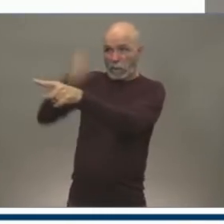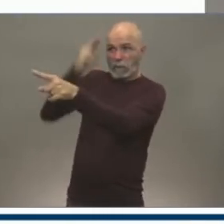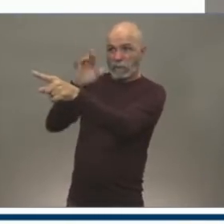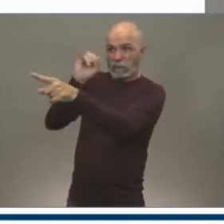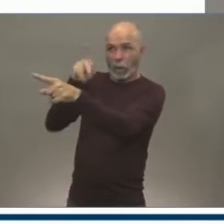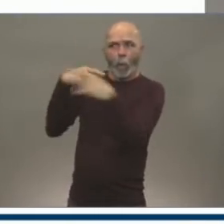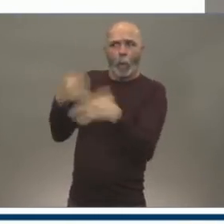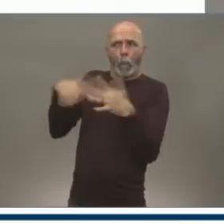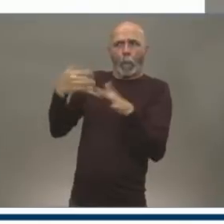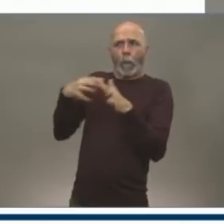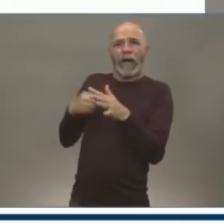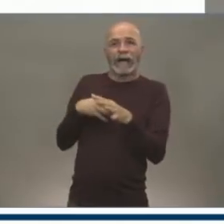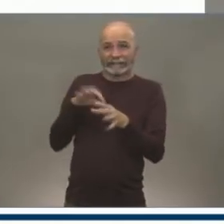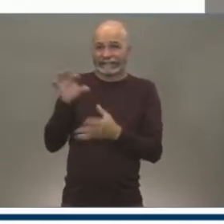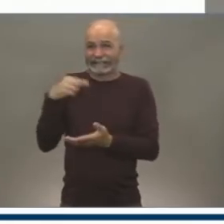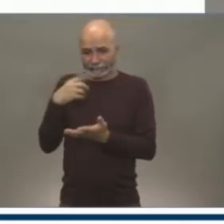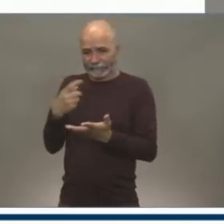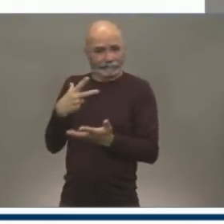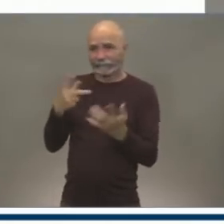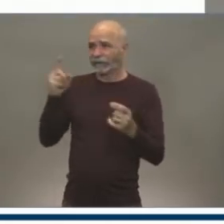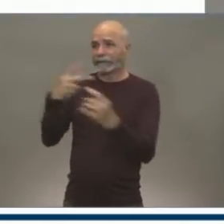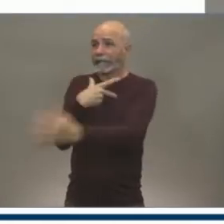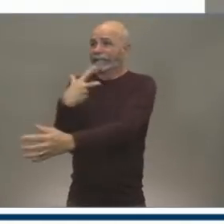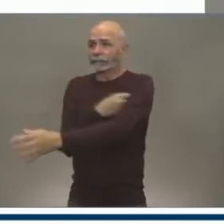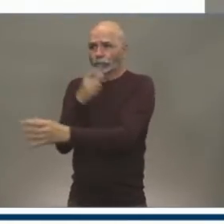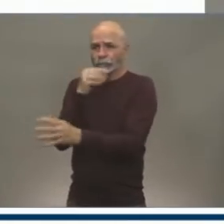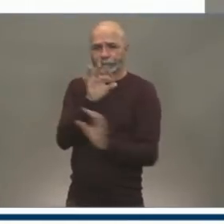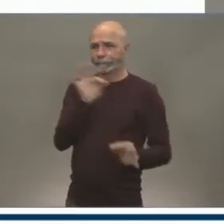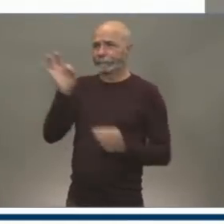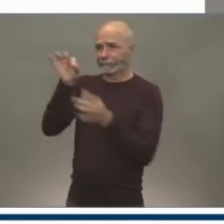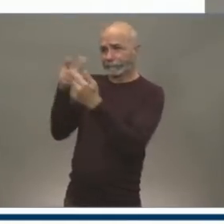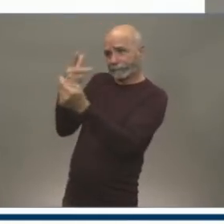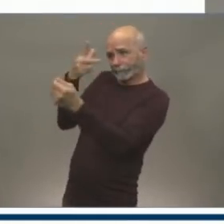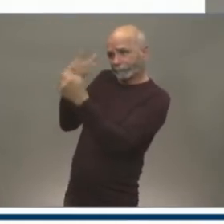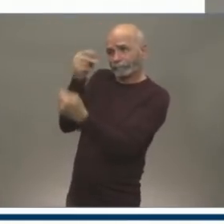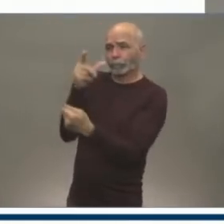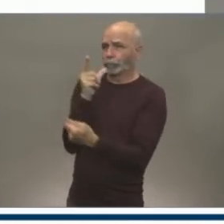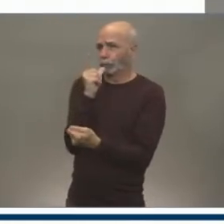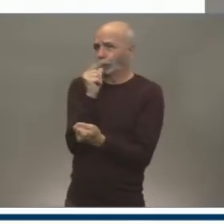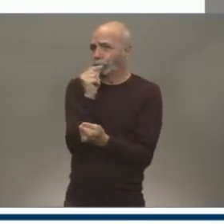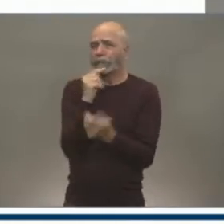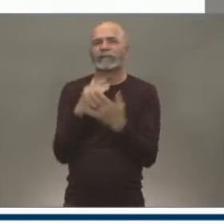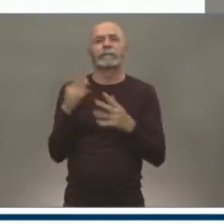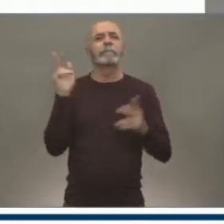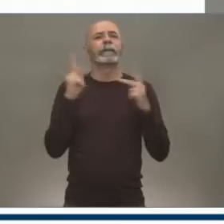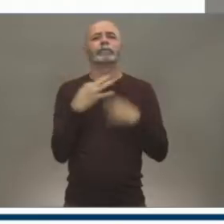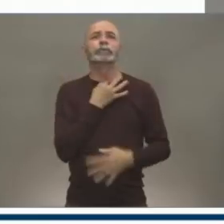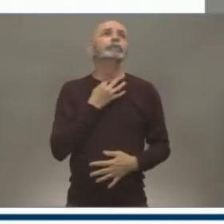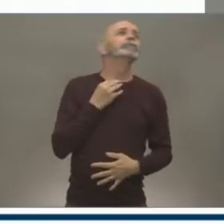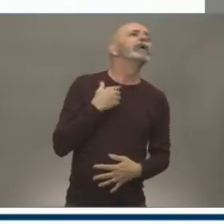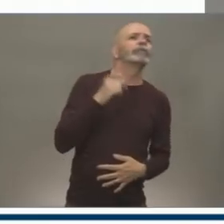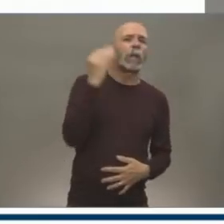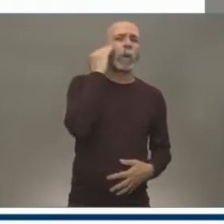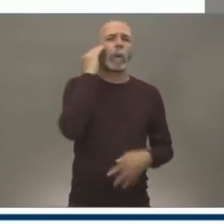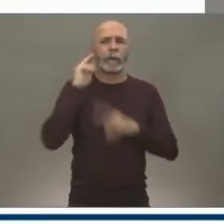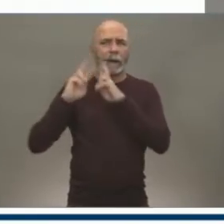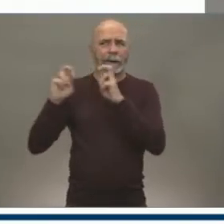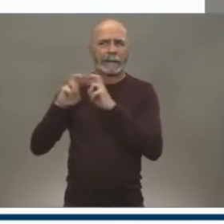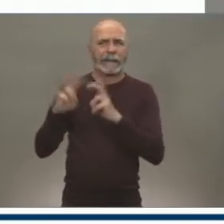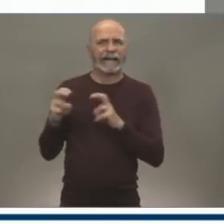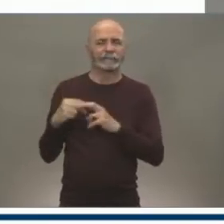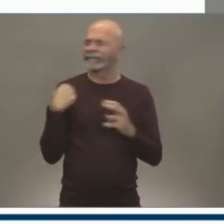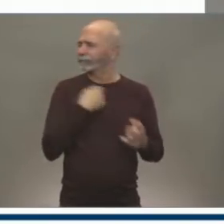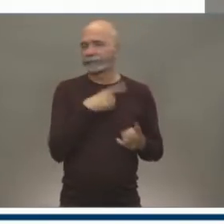that vaccine. I know people are looking for more information on this. We're starting this week. We've started more